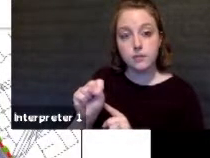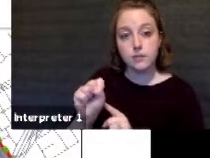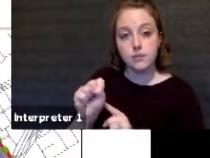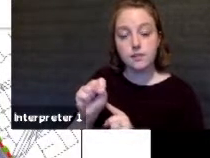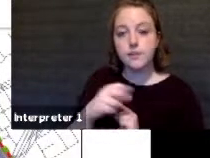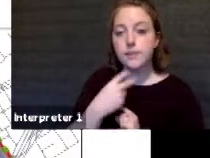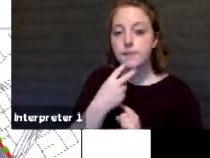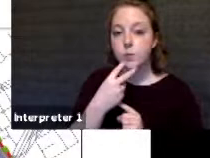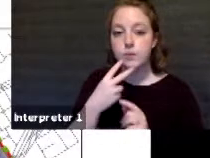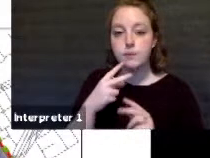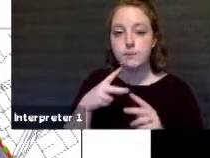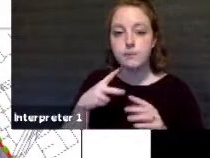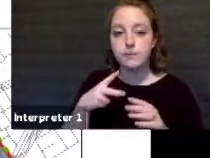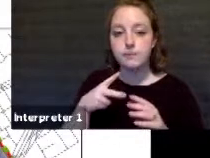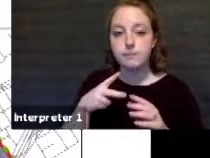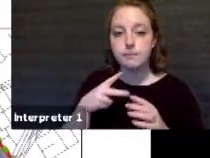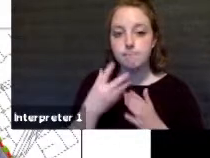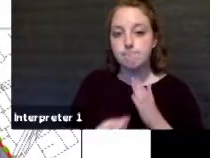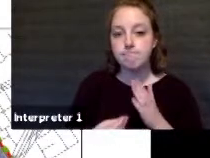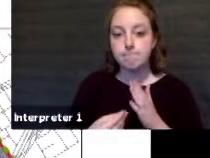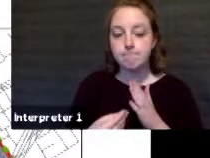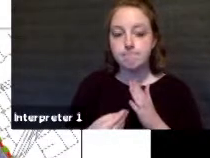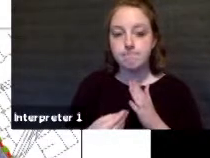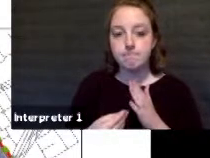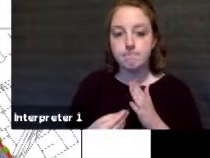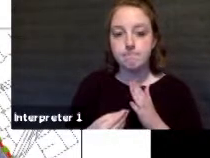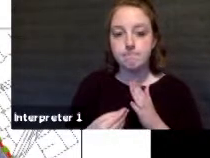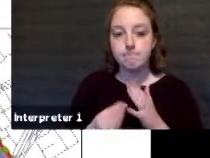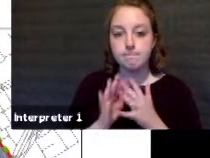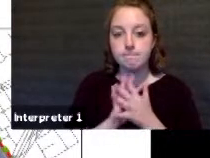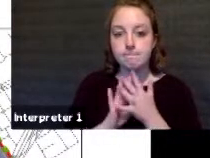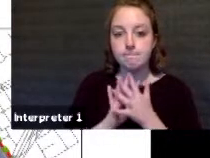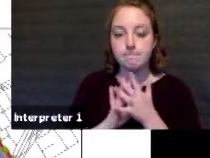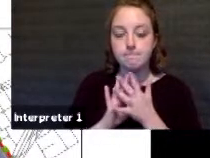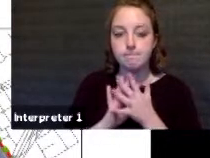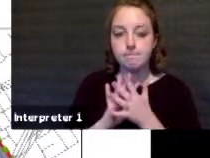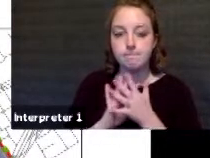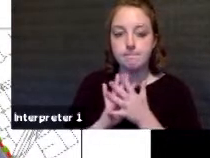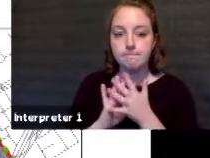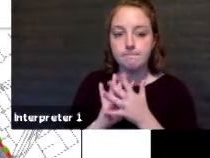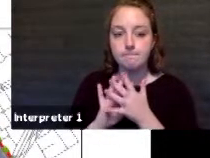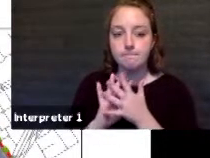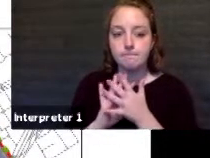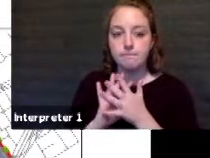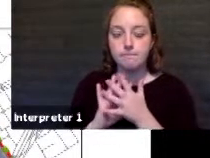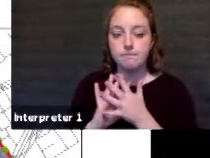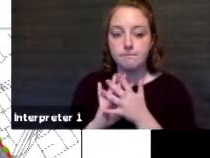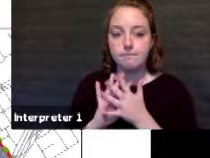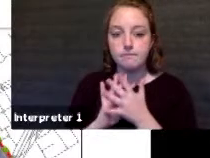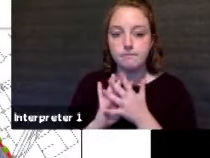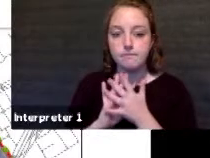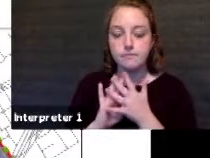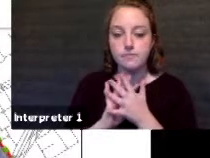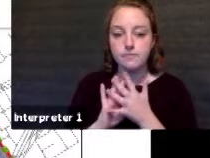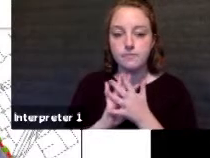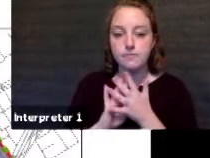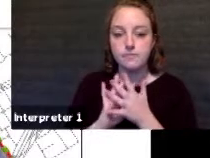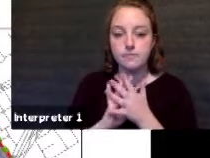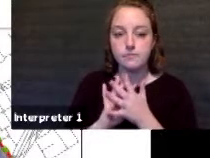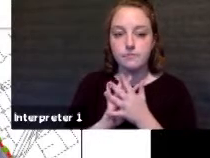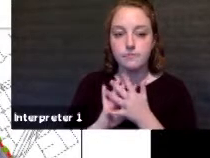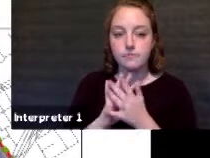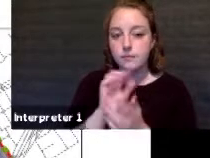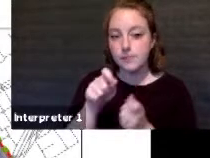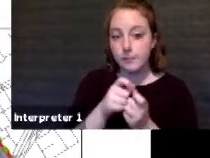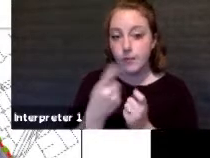and our pink color. Specific